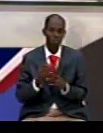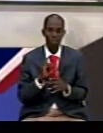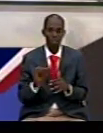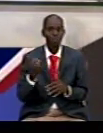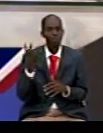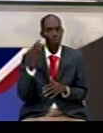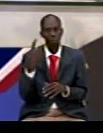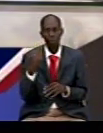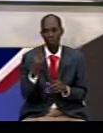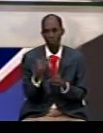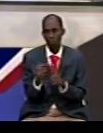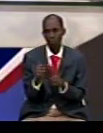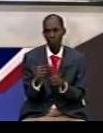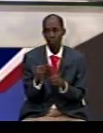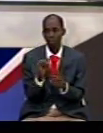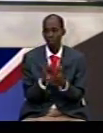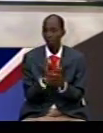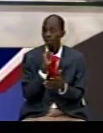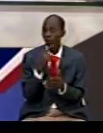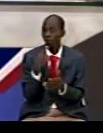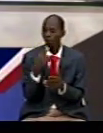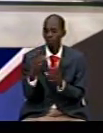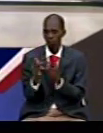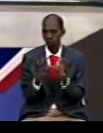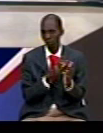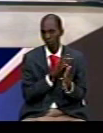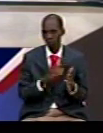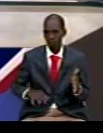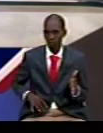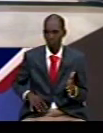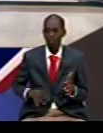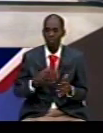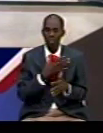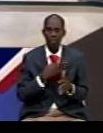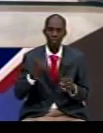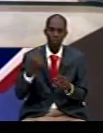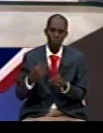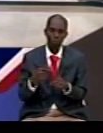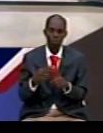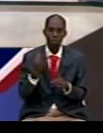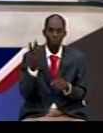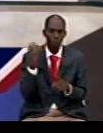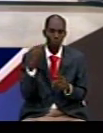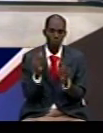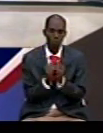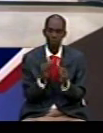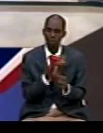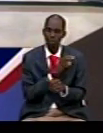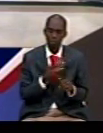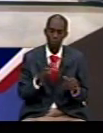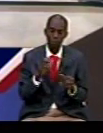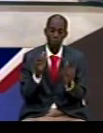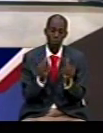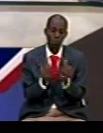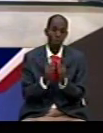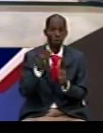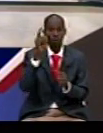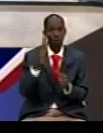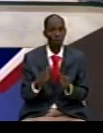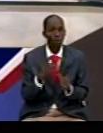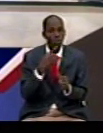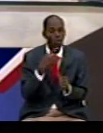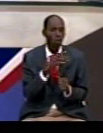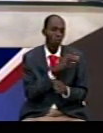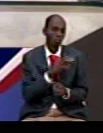the Word. That's talking about Christ. And the Word was with God. That's Christ. And